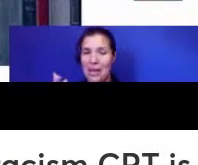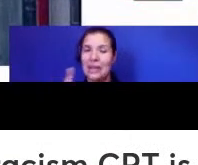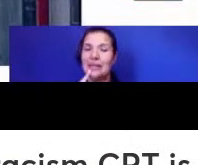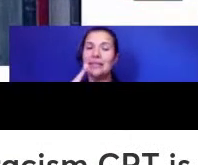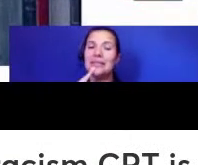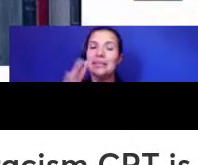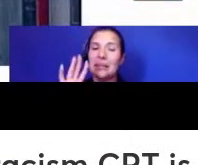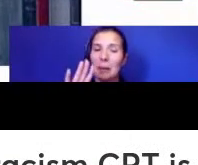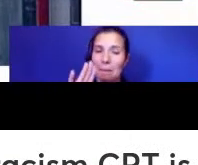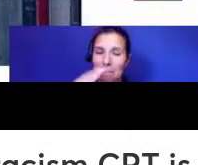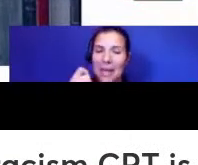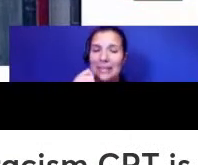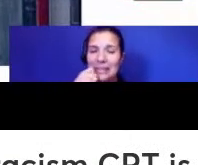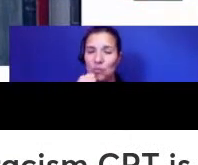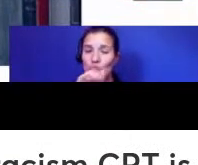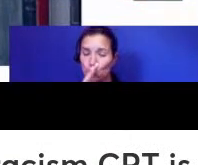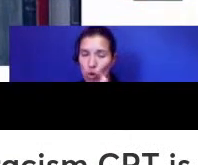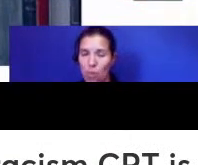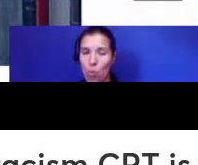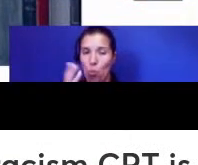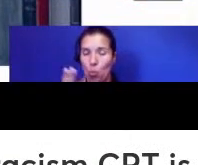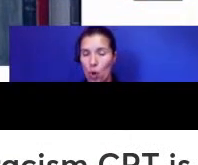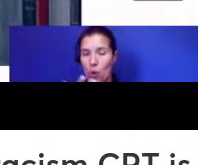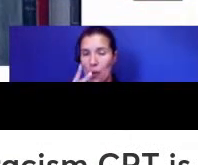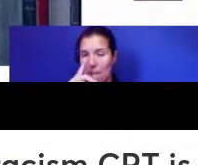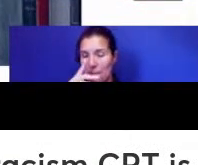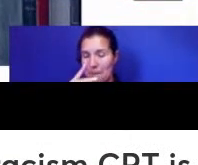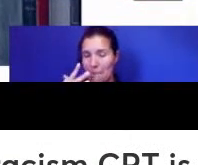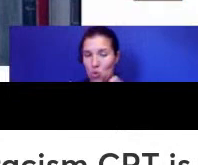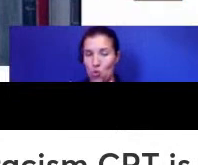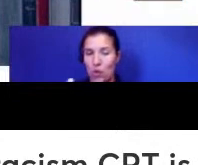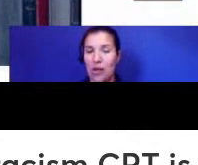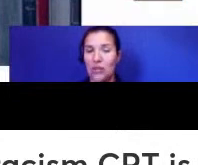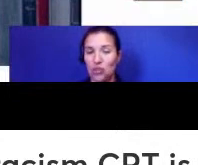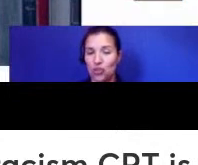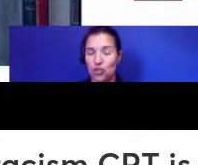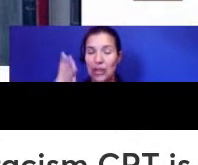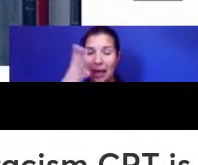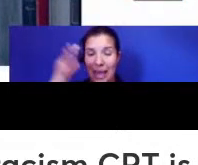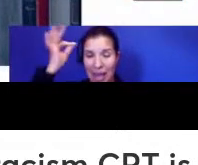Latina, wearing a gray shirt and black hair pulled up.